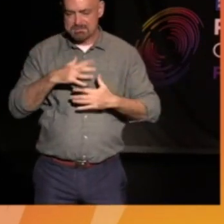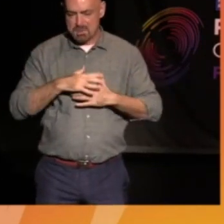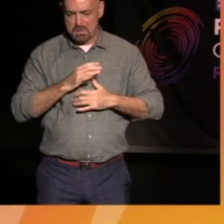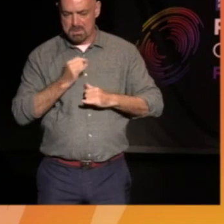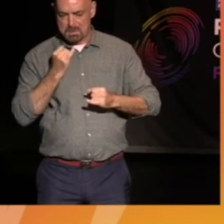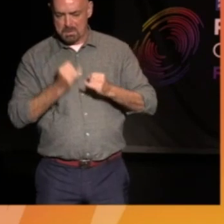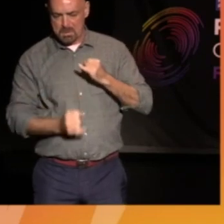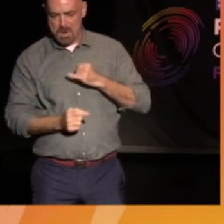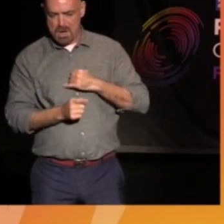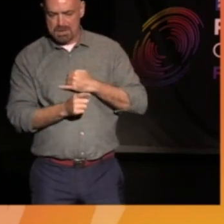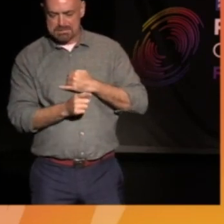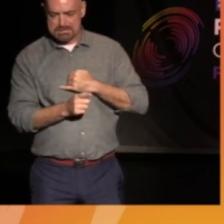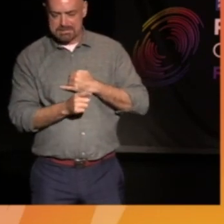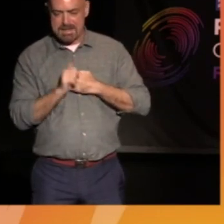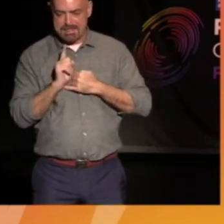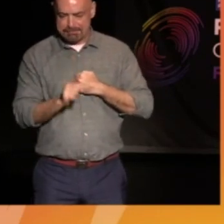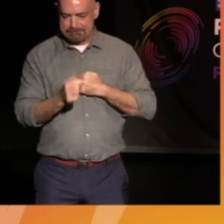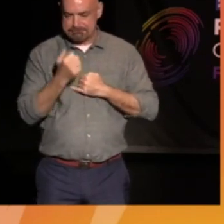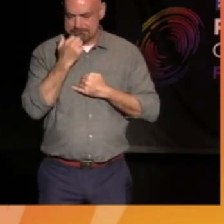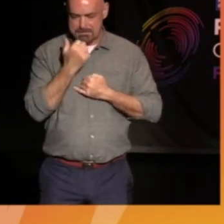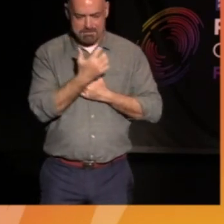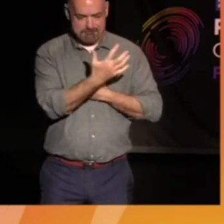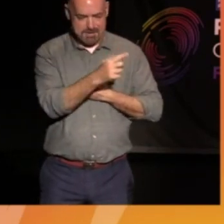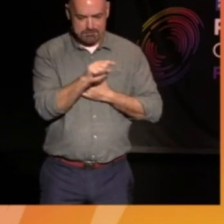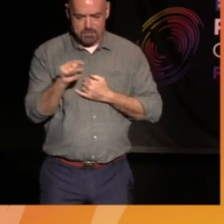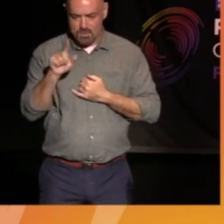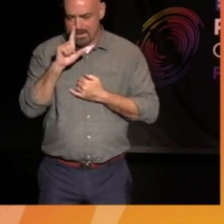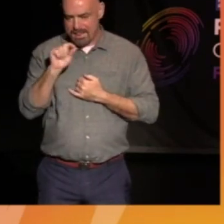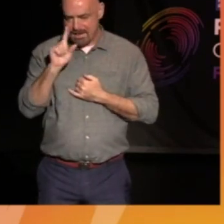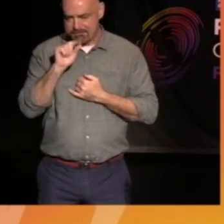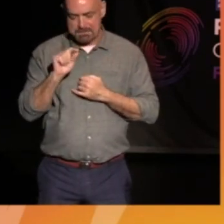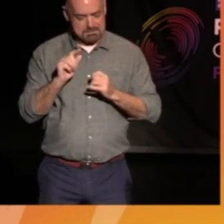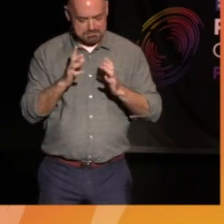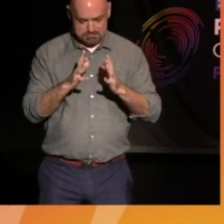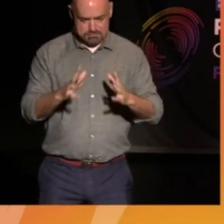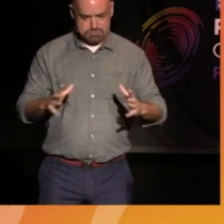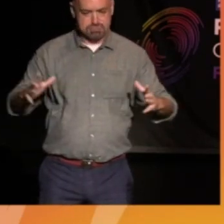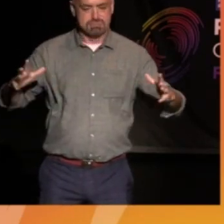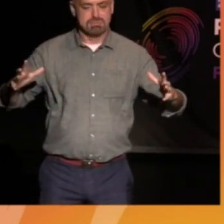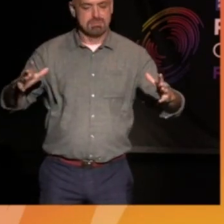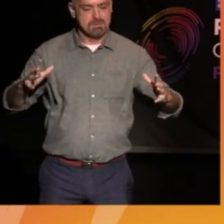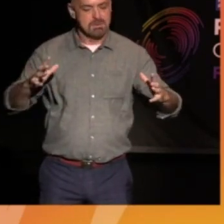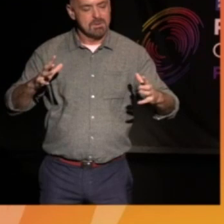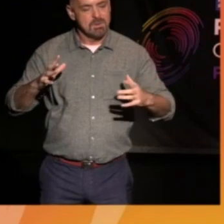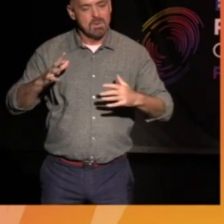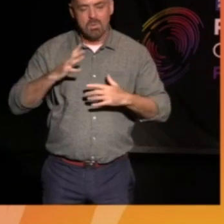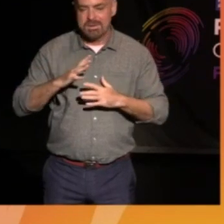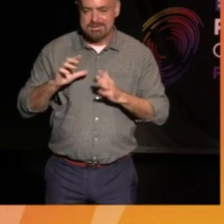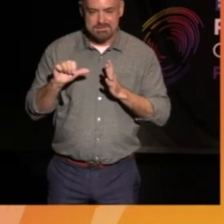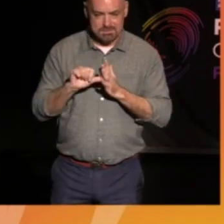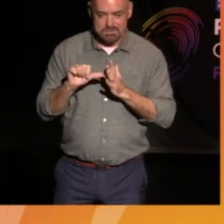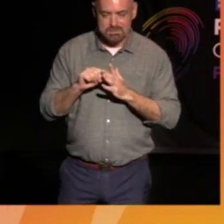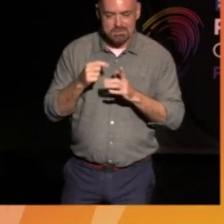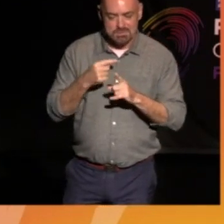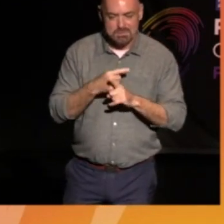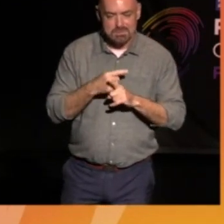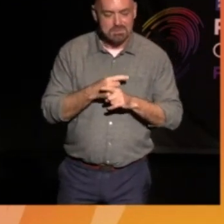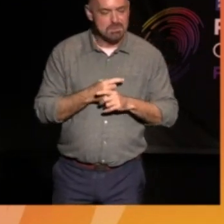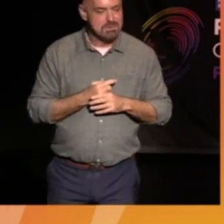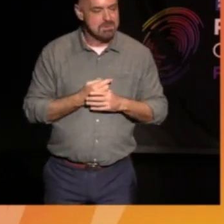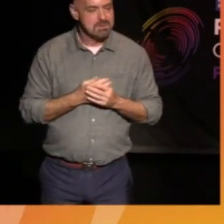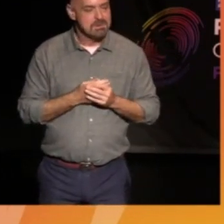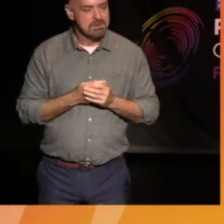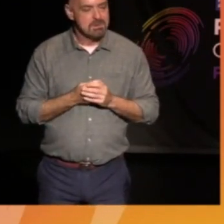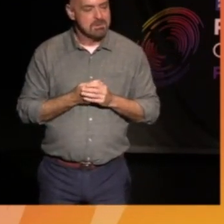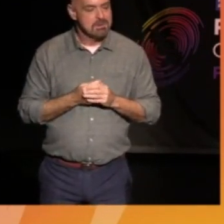that this number has been increasing. So we have to address these issues. And one thing is clear, that we have not